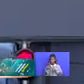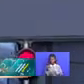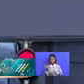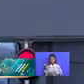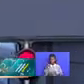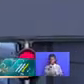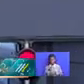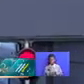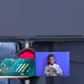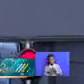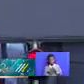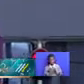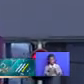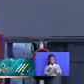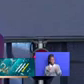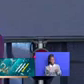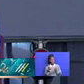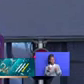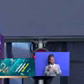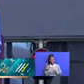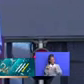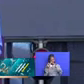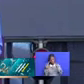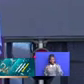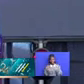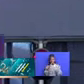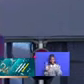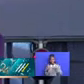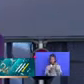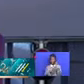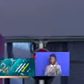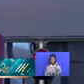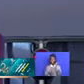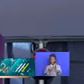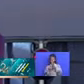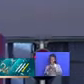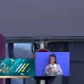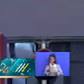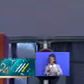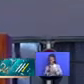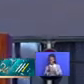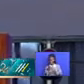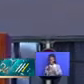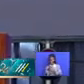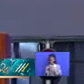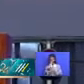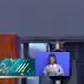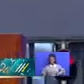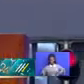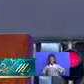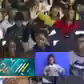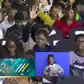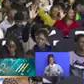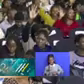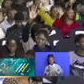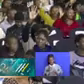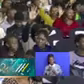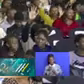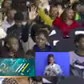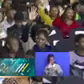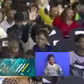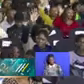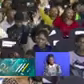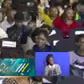who I came to speak to but any alar of poverty that is speaking against your life speaking against your